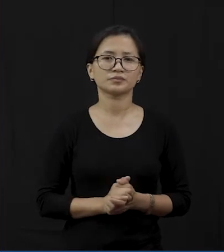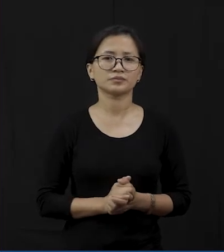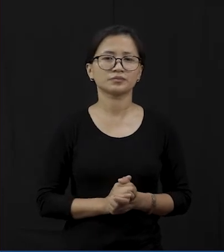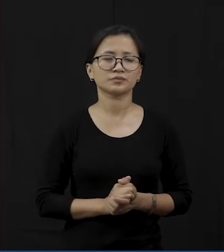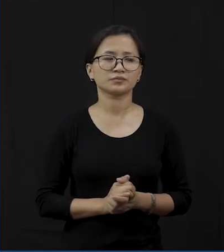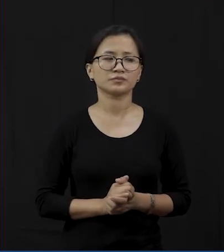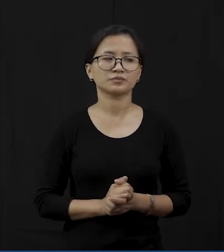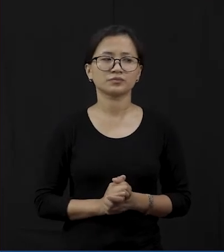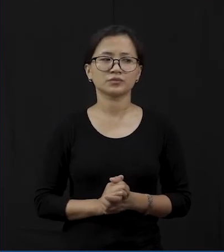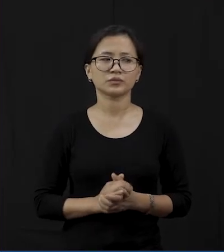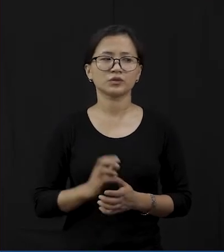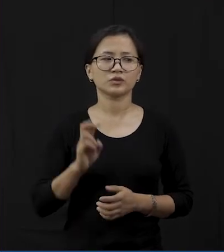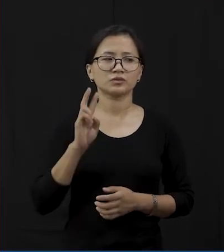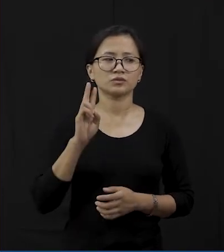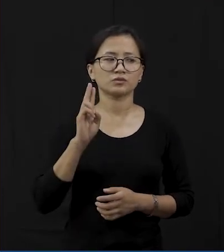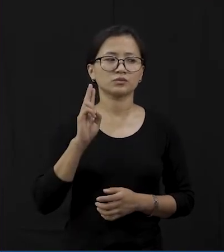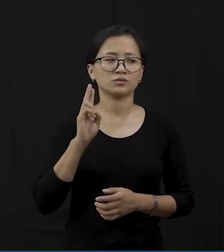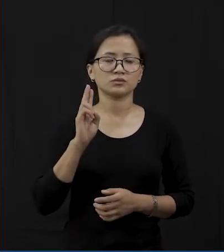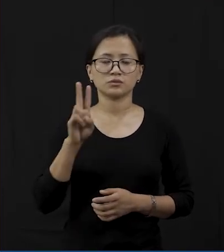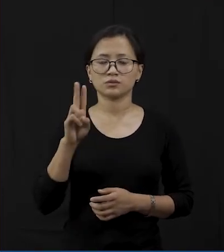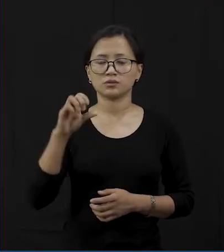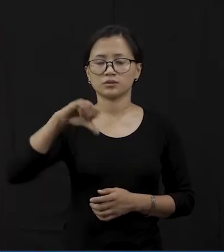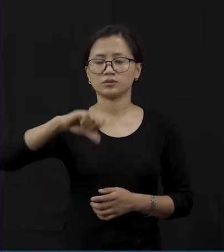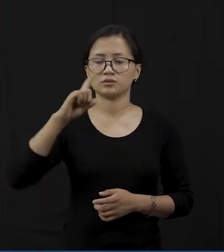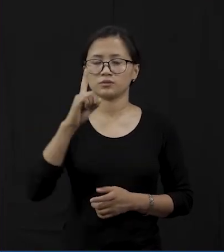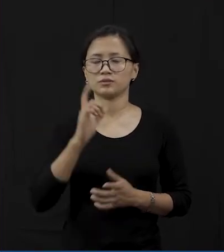Now we have 291.